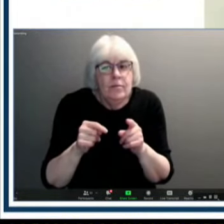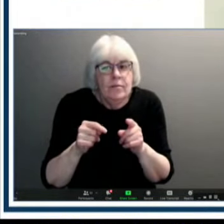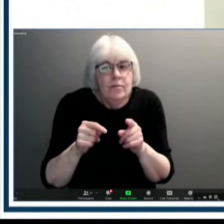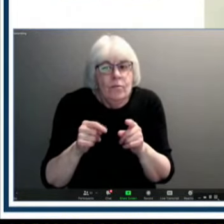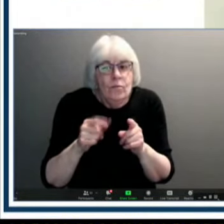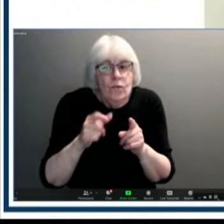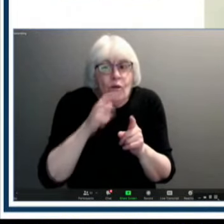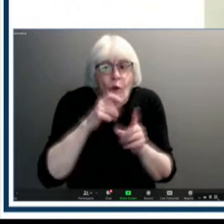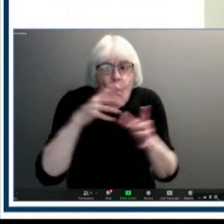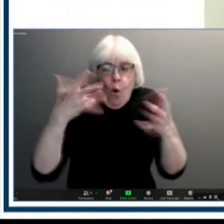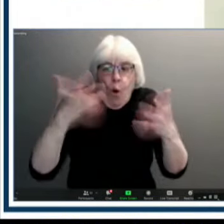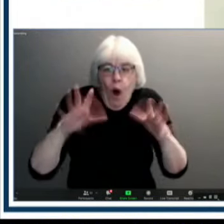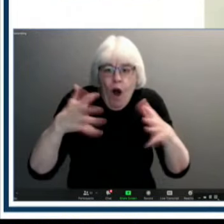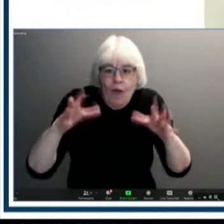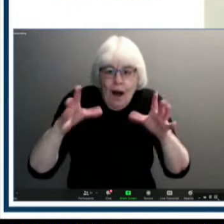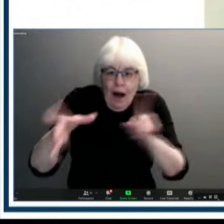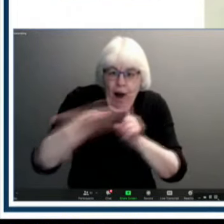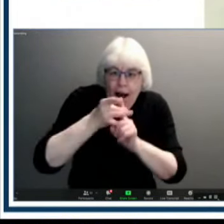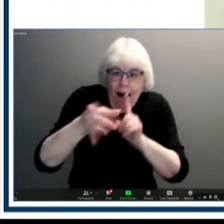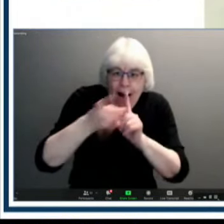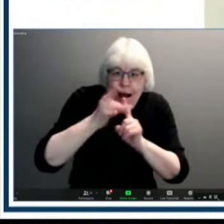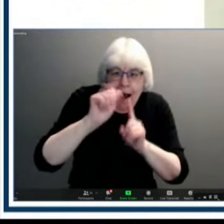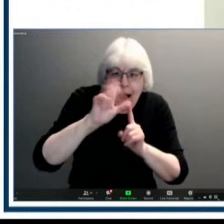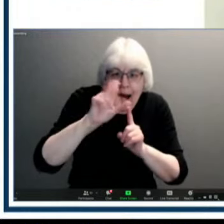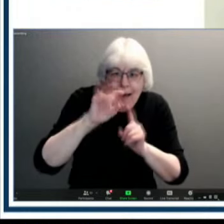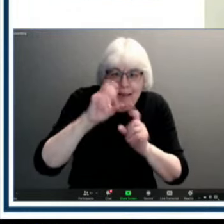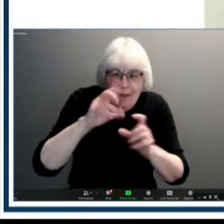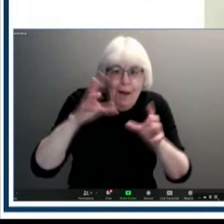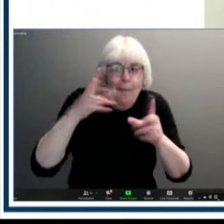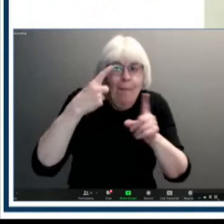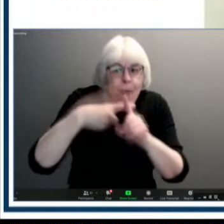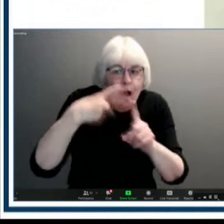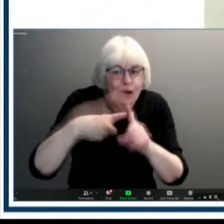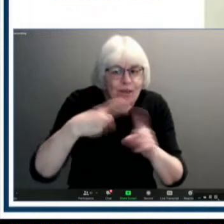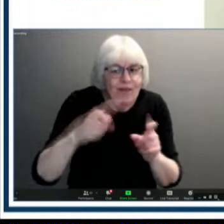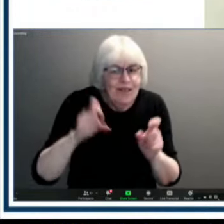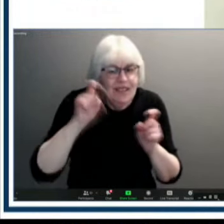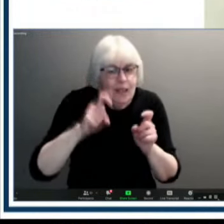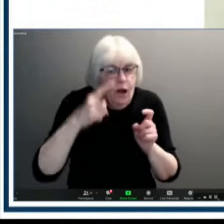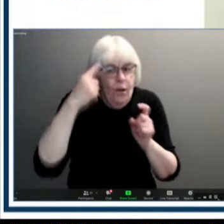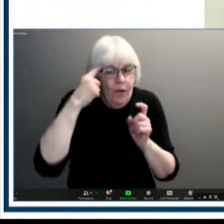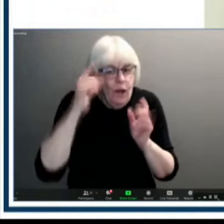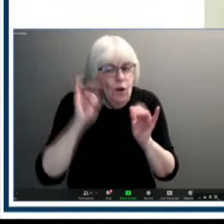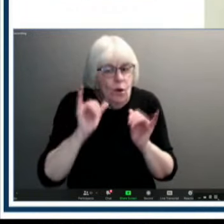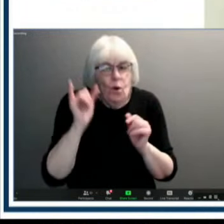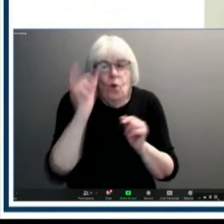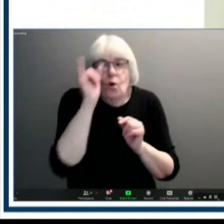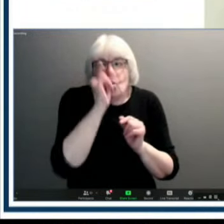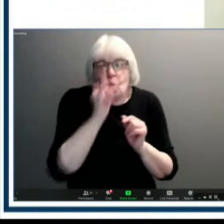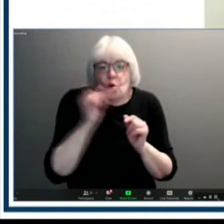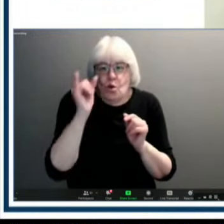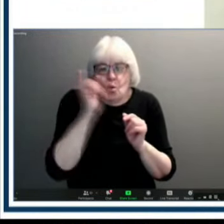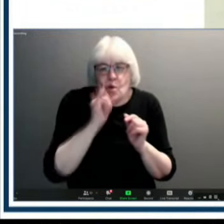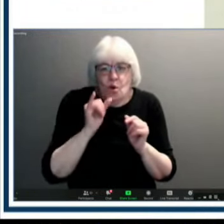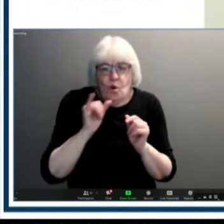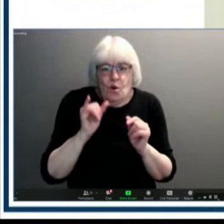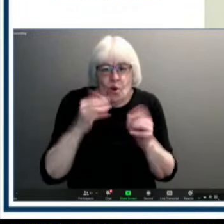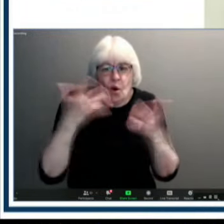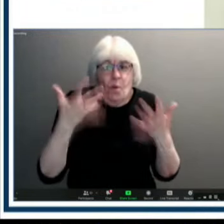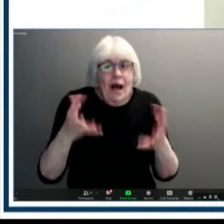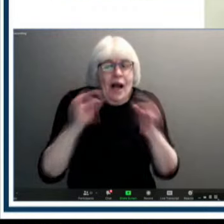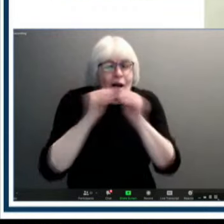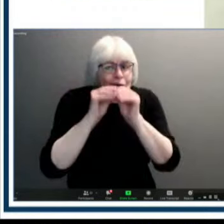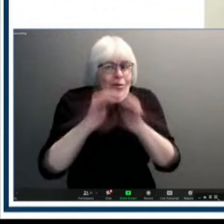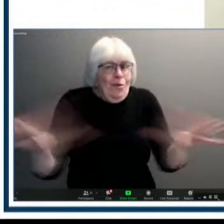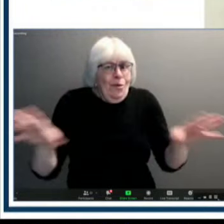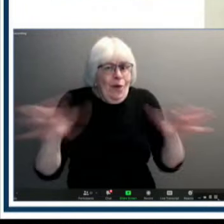there's a lot of COVID around. So people should act accordingly as if there's a lot of COVID around because there is. A lot of people are getting better.